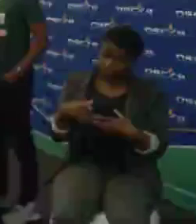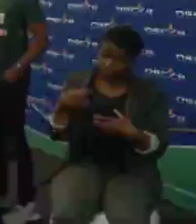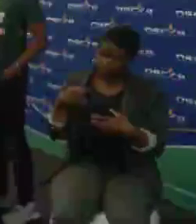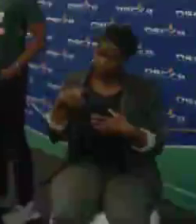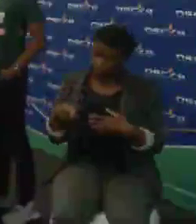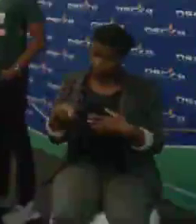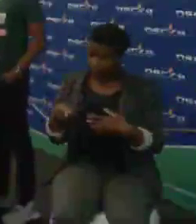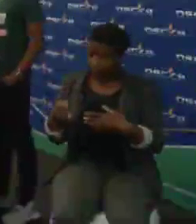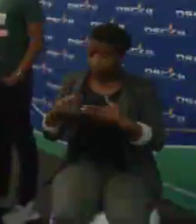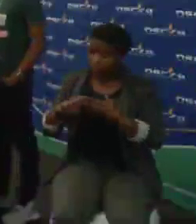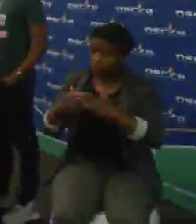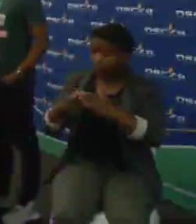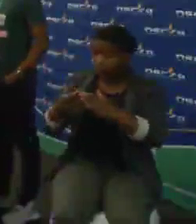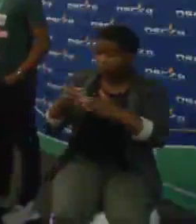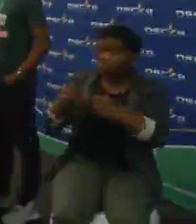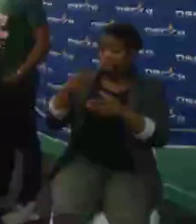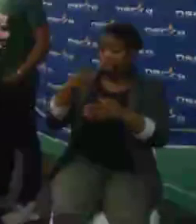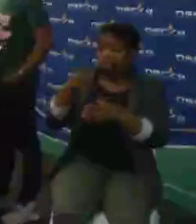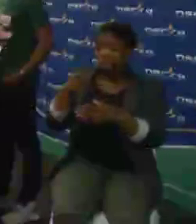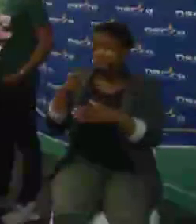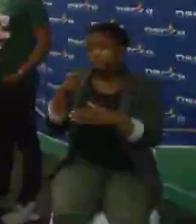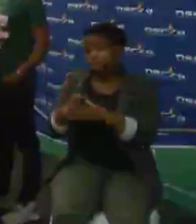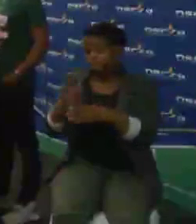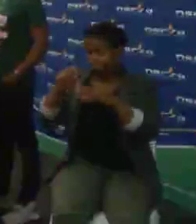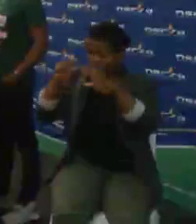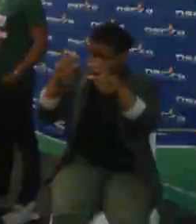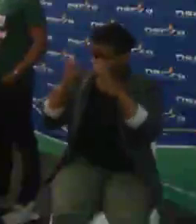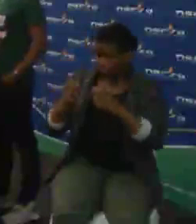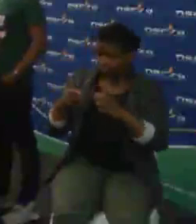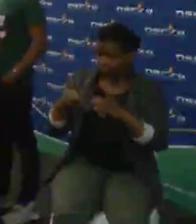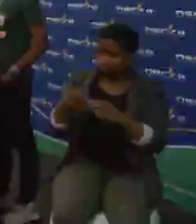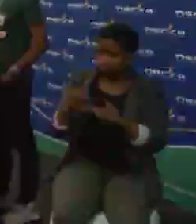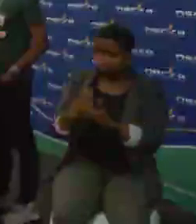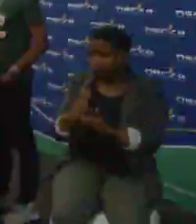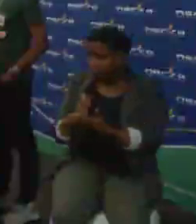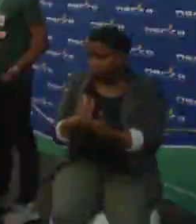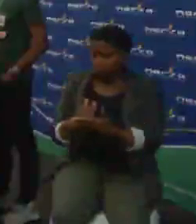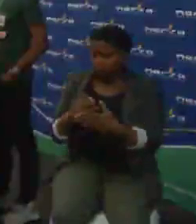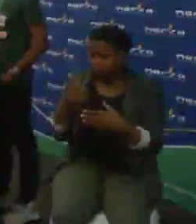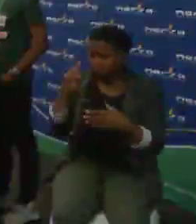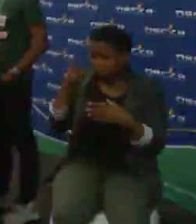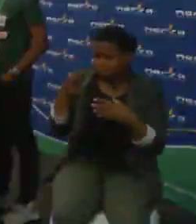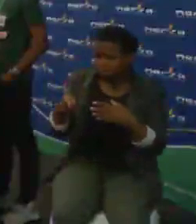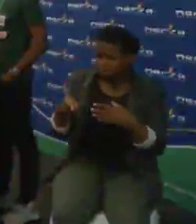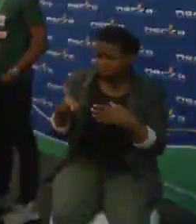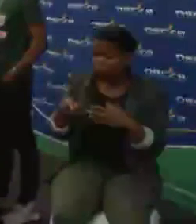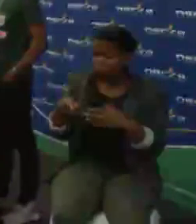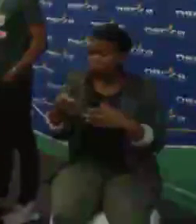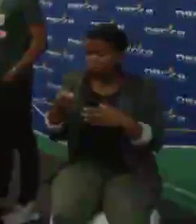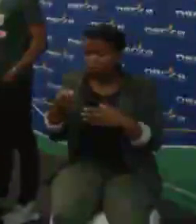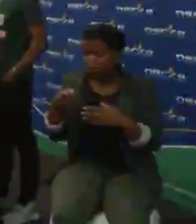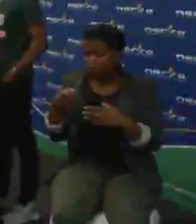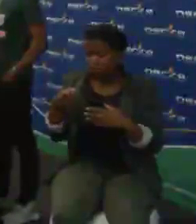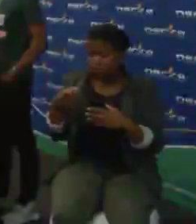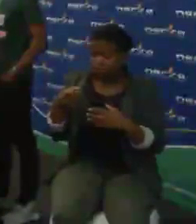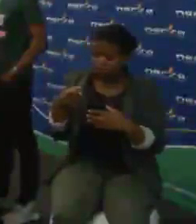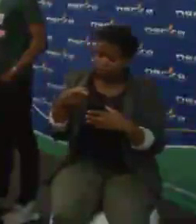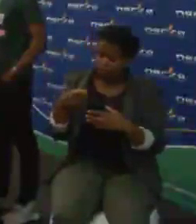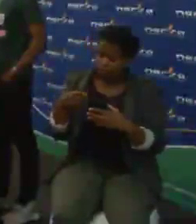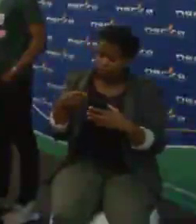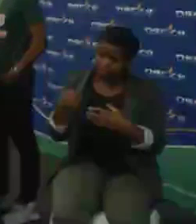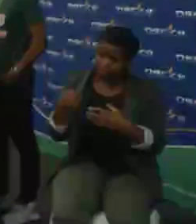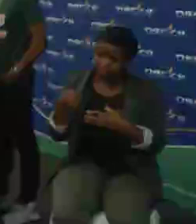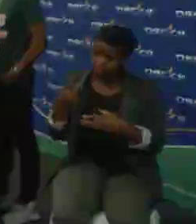residential households by Eskom, we're not particularly sure where this comes from. We thought that Eskom was employing cross-subsidization and not